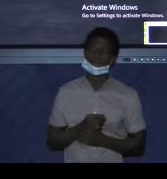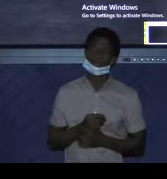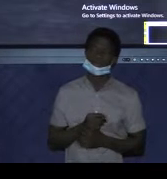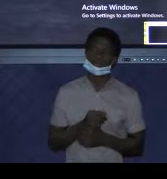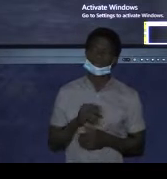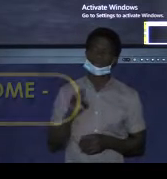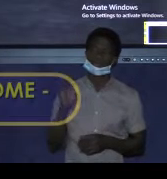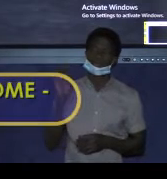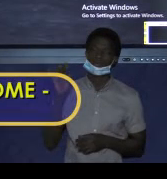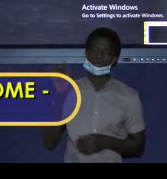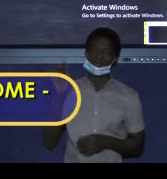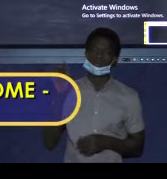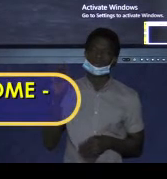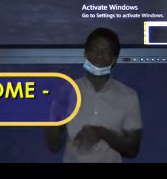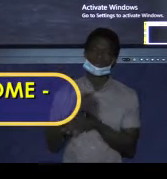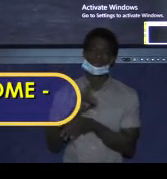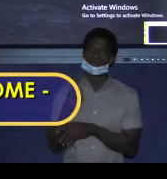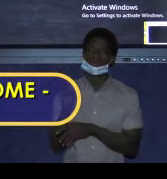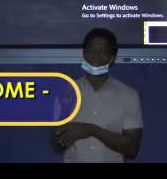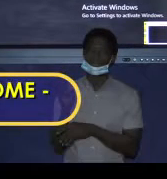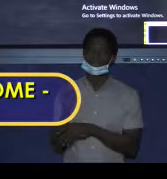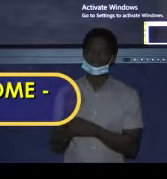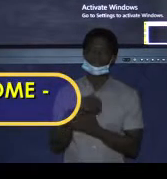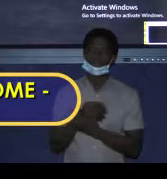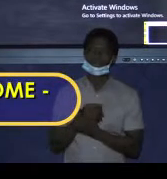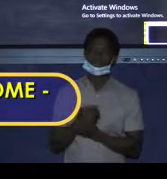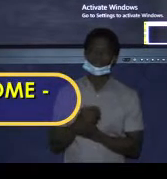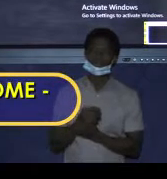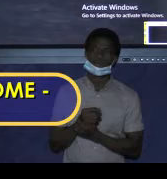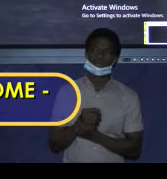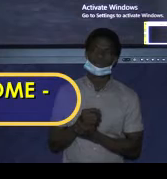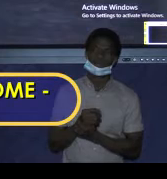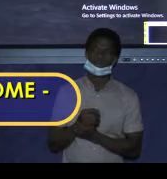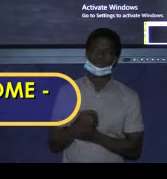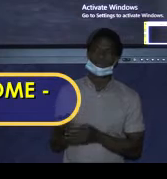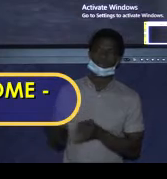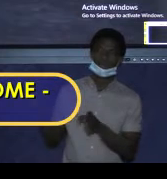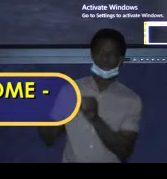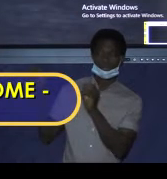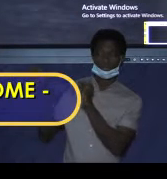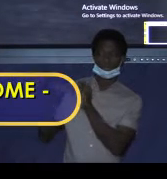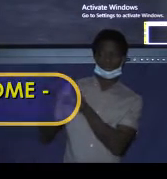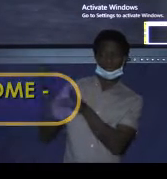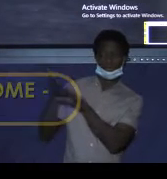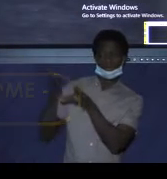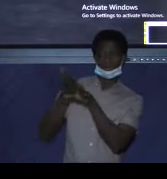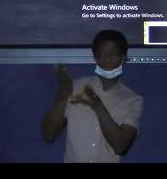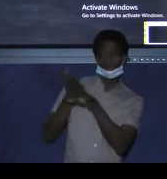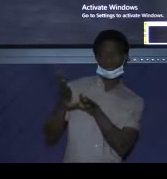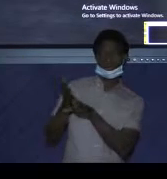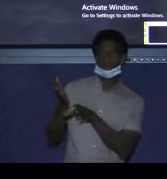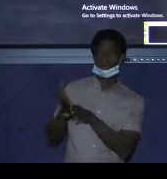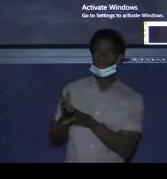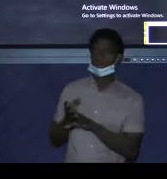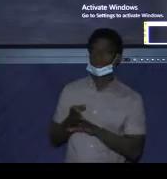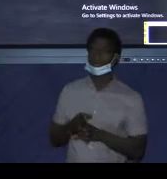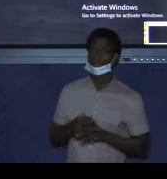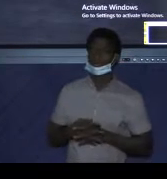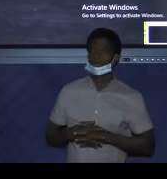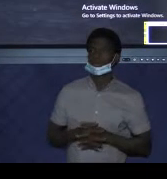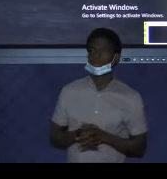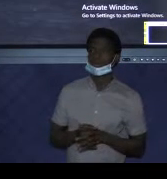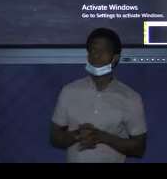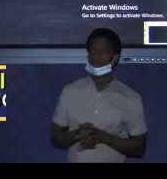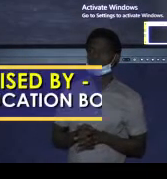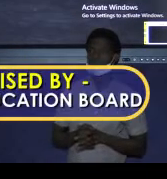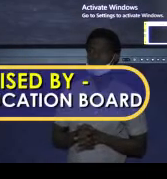8 times 2 is 16. 8 times 7 is 56. 8 times 2 is 16. Adding along diagonals, we have 6 here. 6